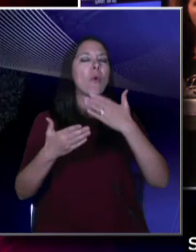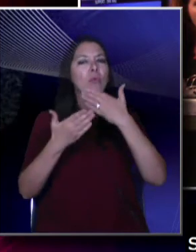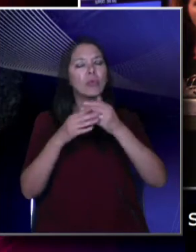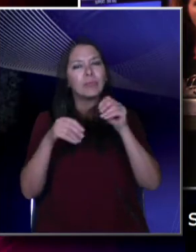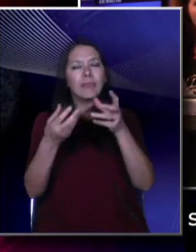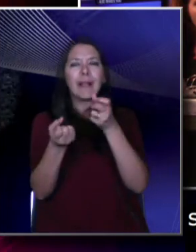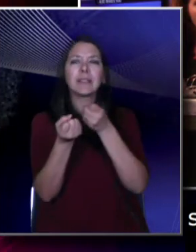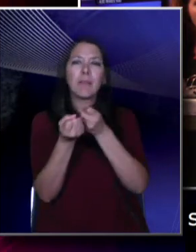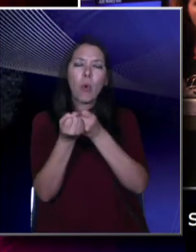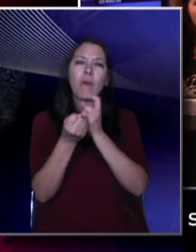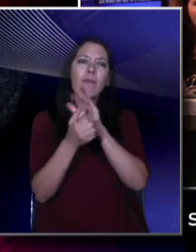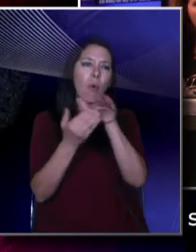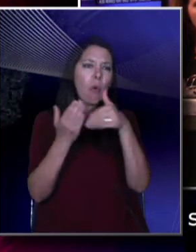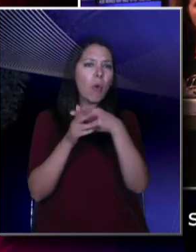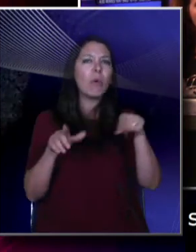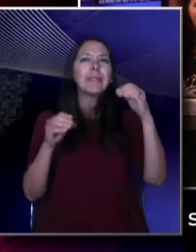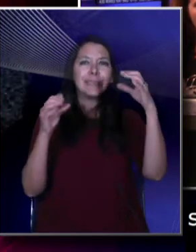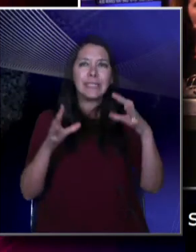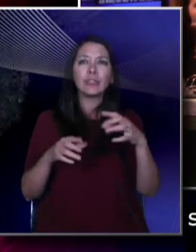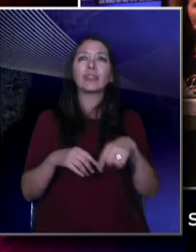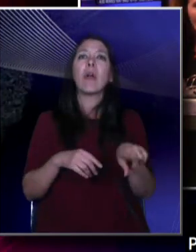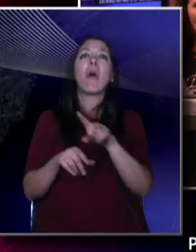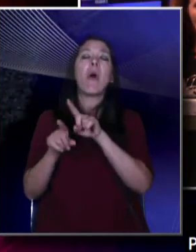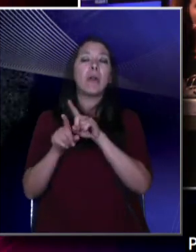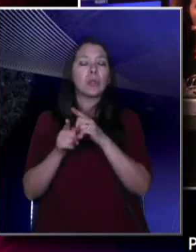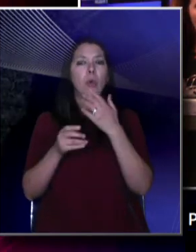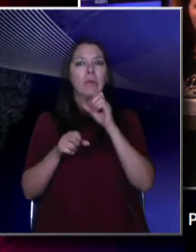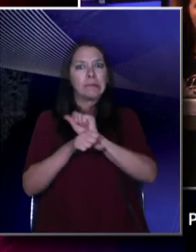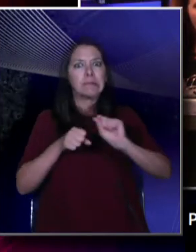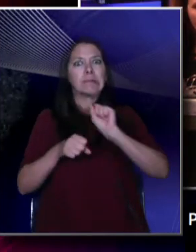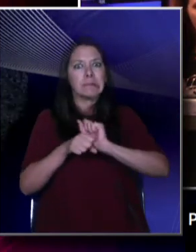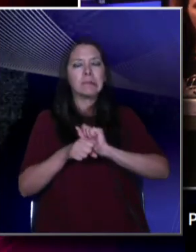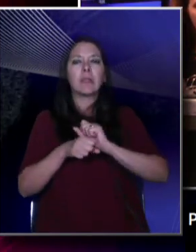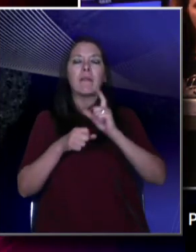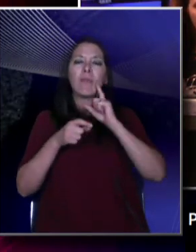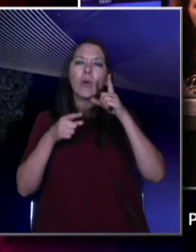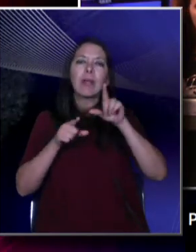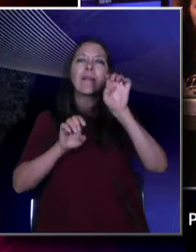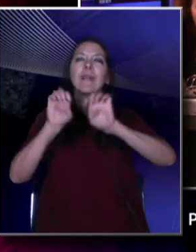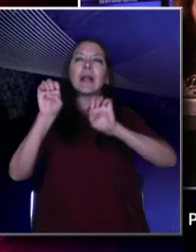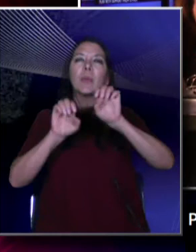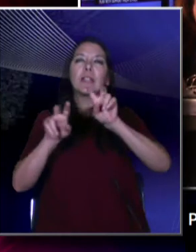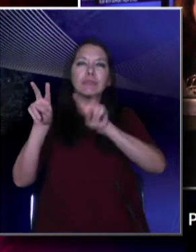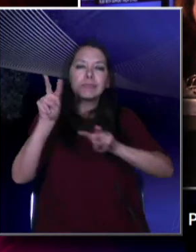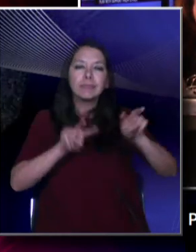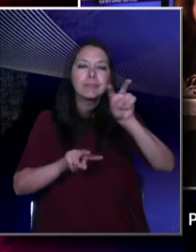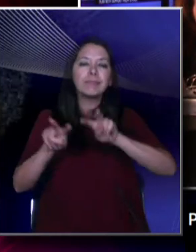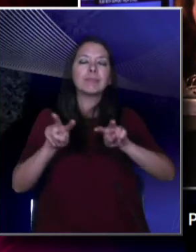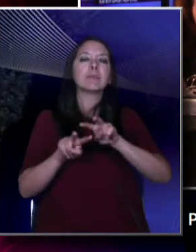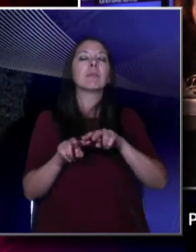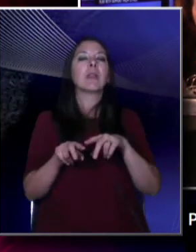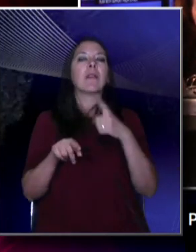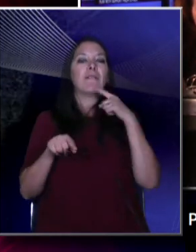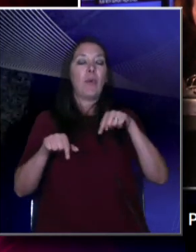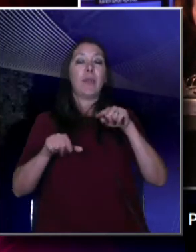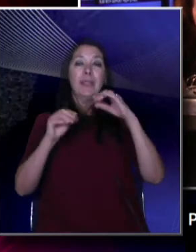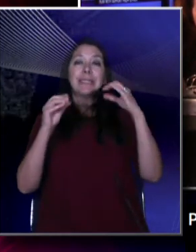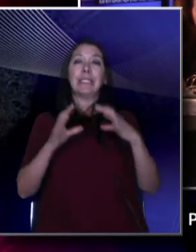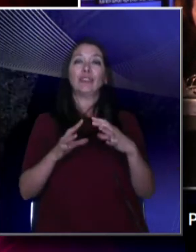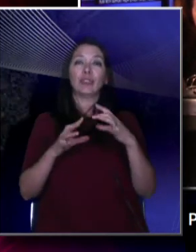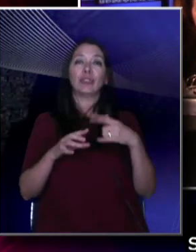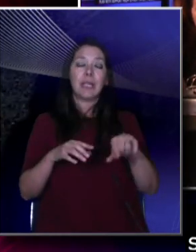put together a program evaluation plan with support from others in the agency. So